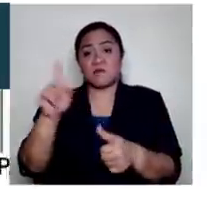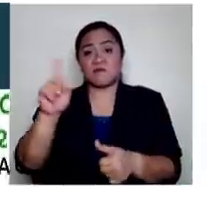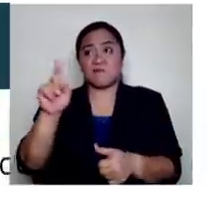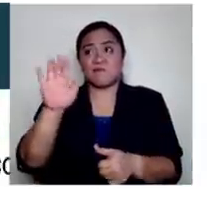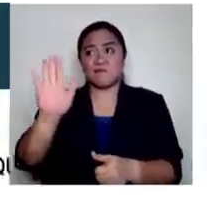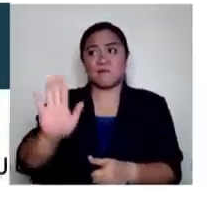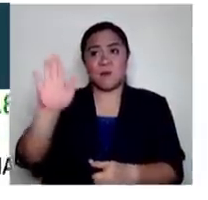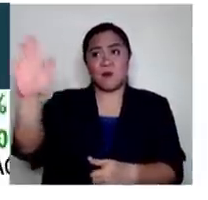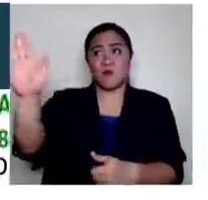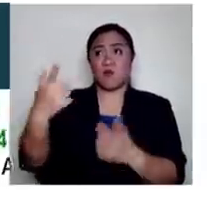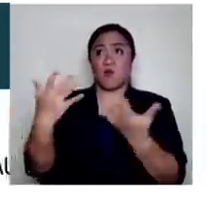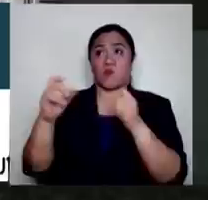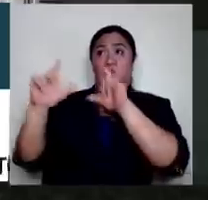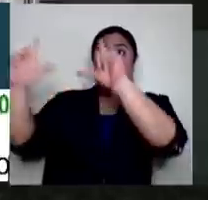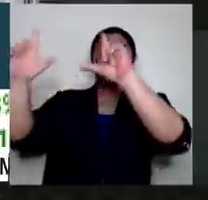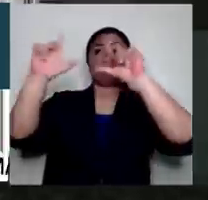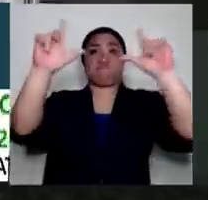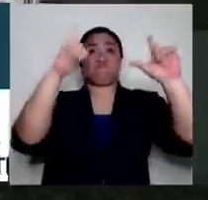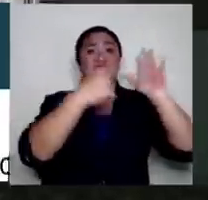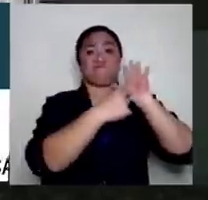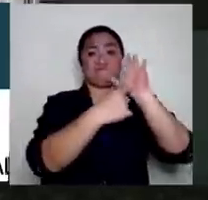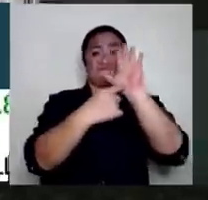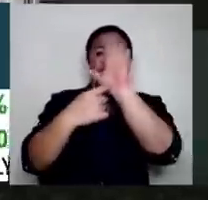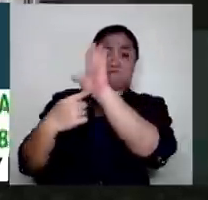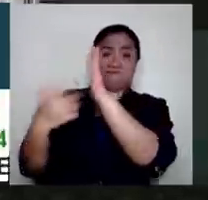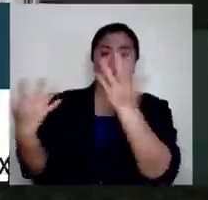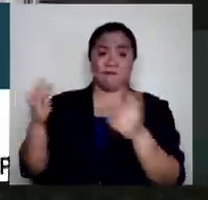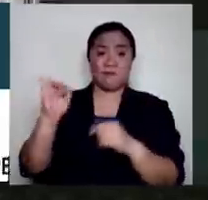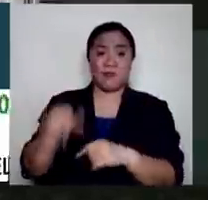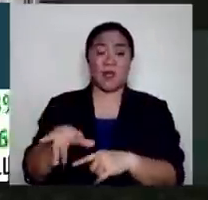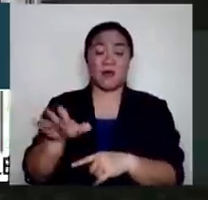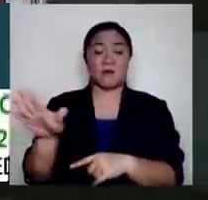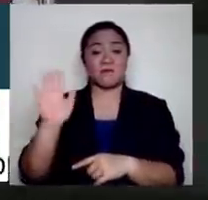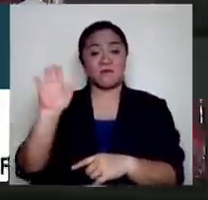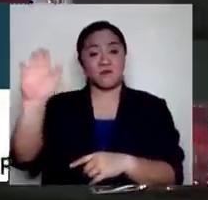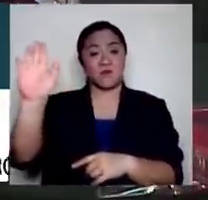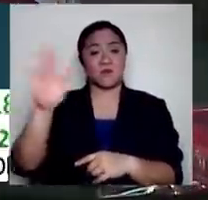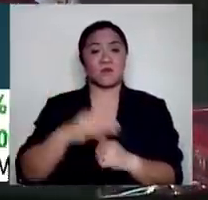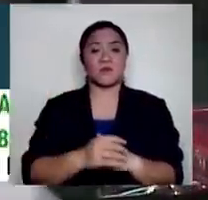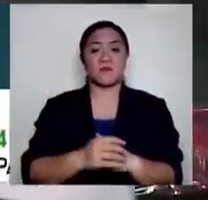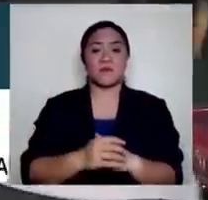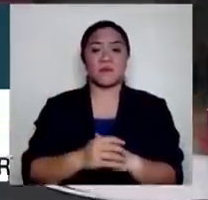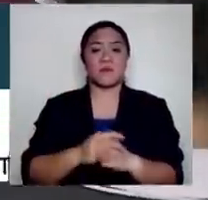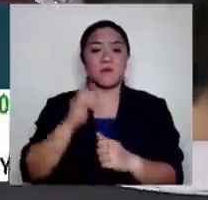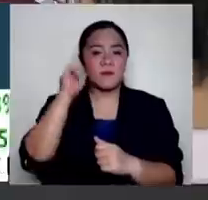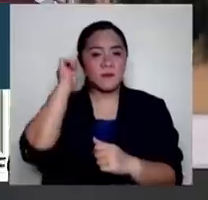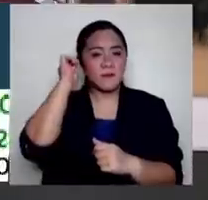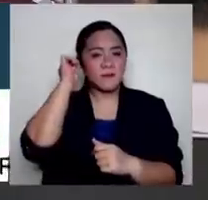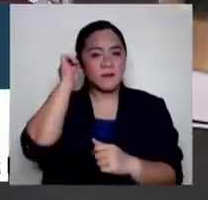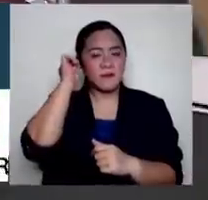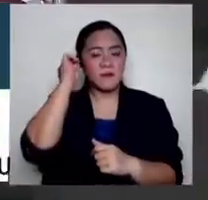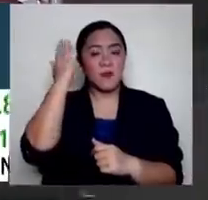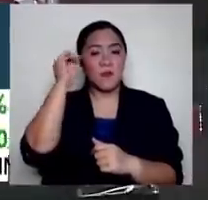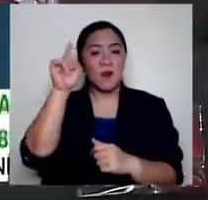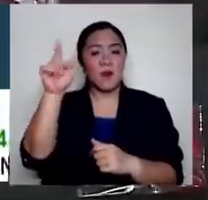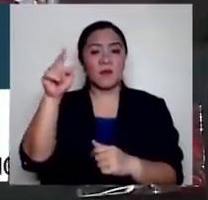nilang propaganda. Never been for Senator Pacquiao